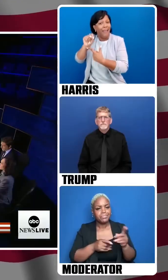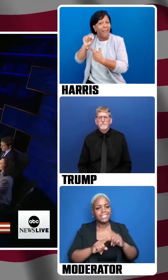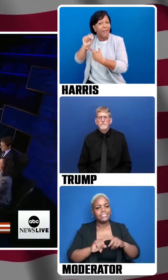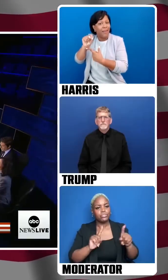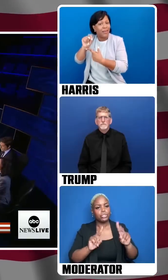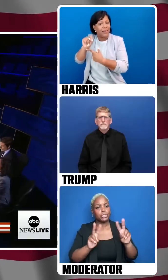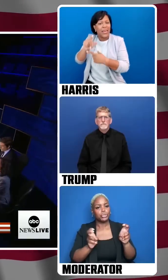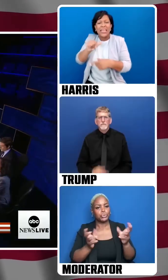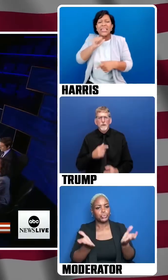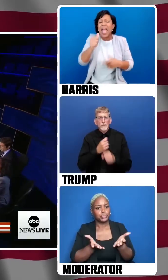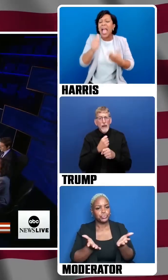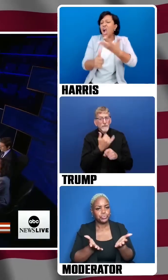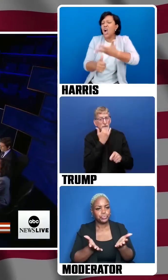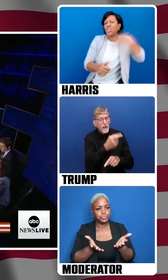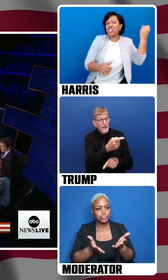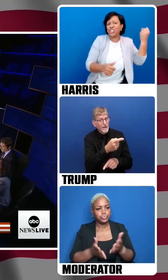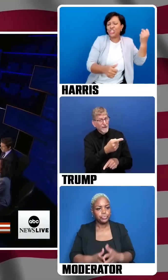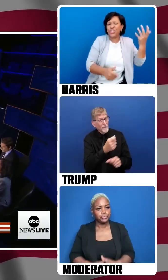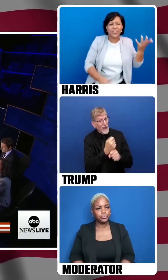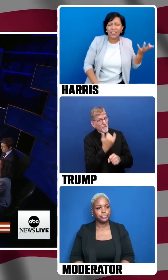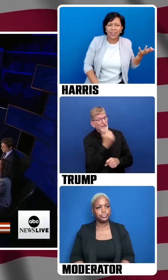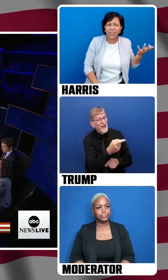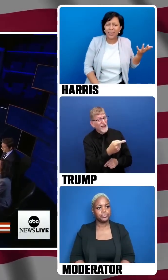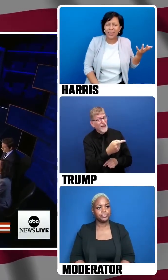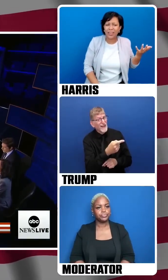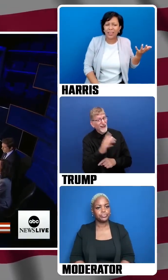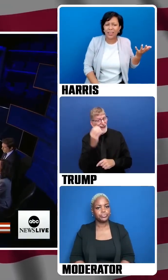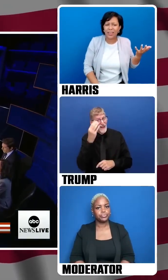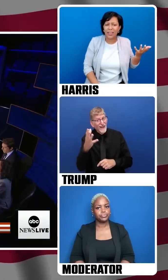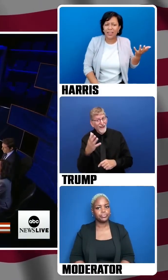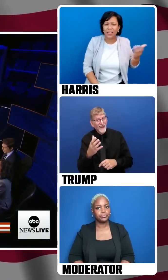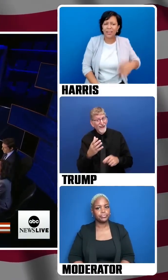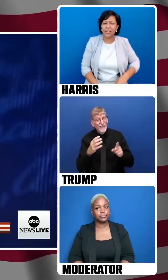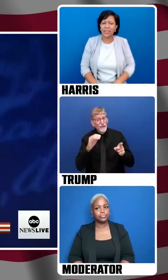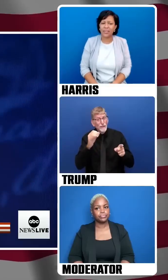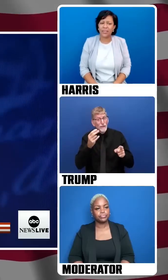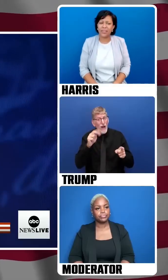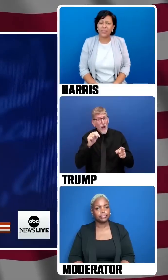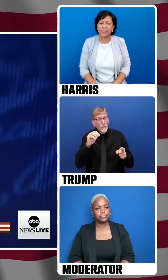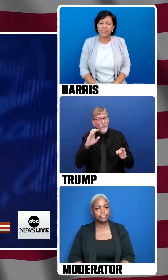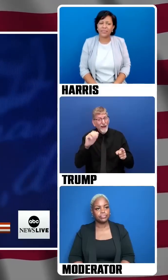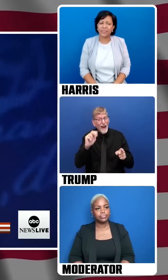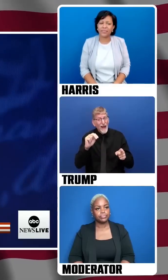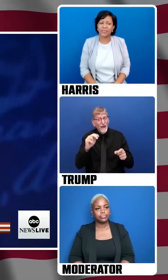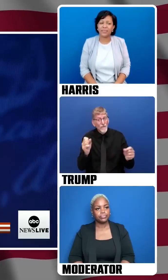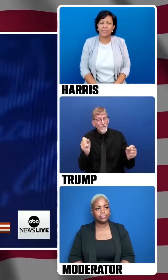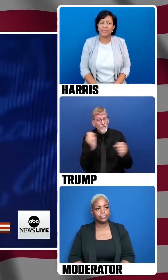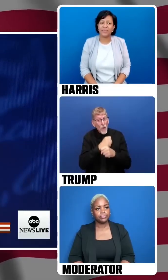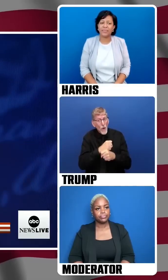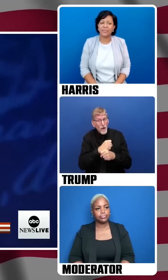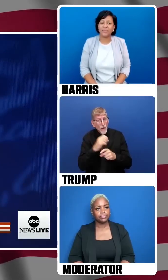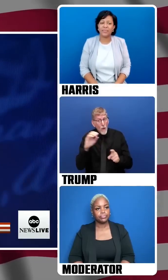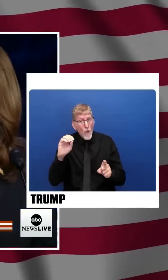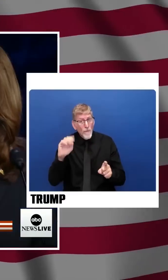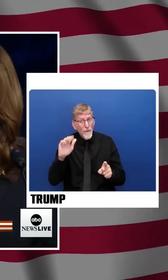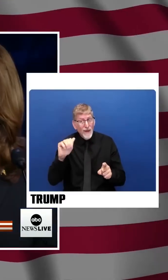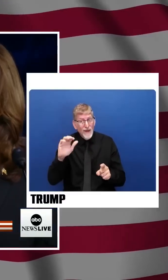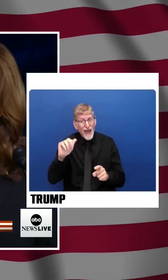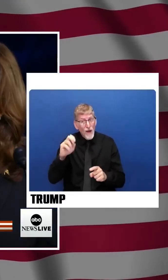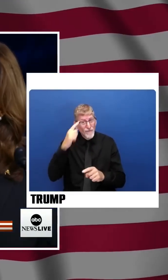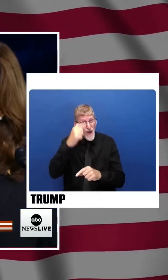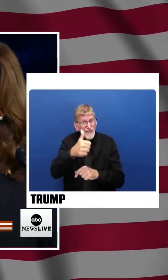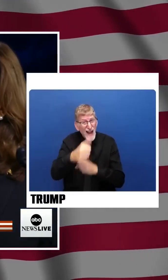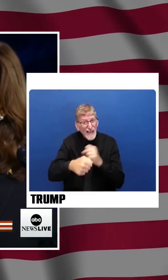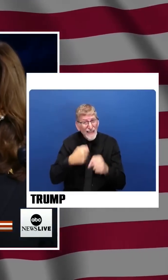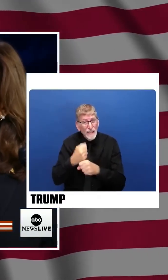mistake. Number one, John McCain fought Obamacare for 10 years. But it wasn't only him. It were all of